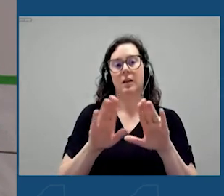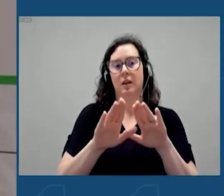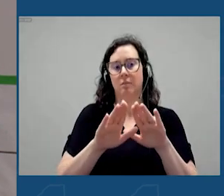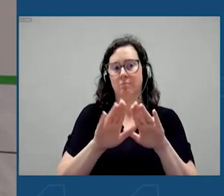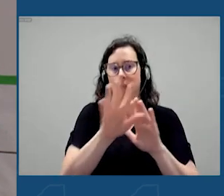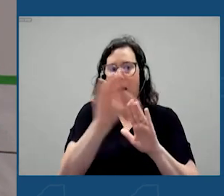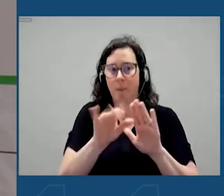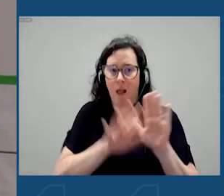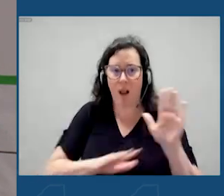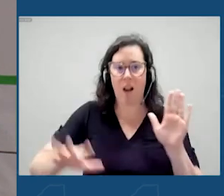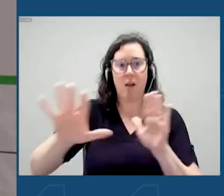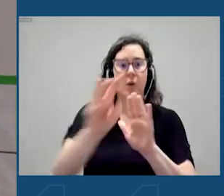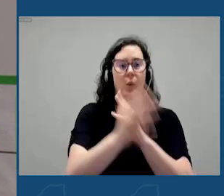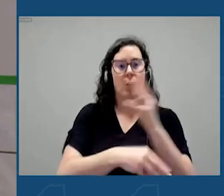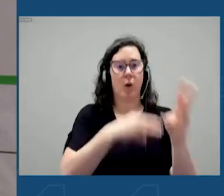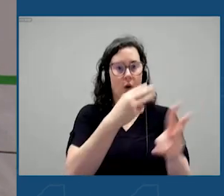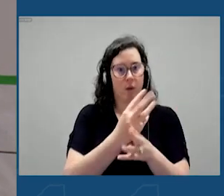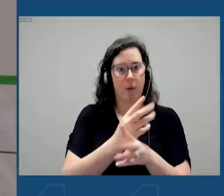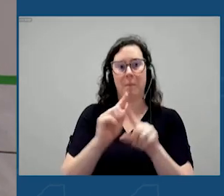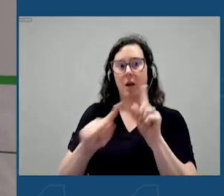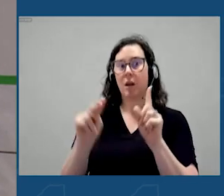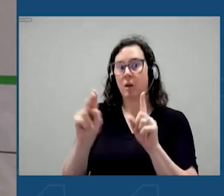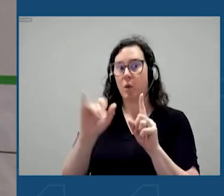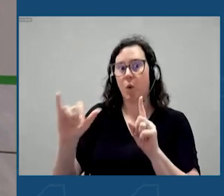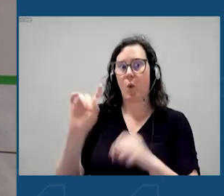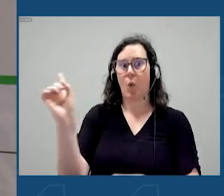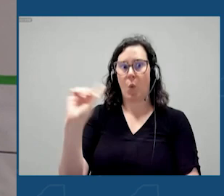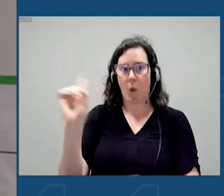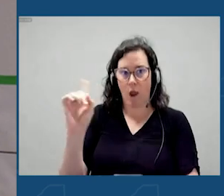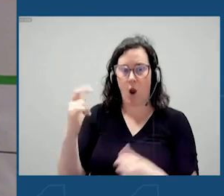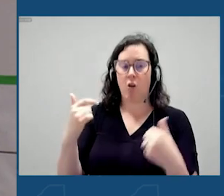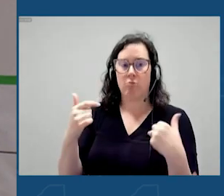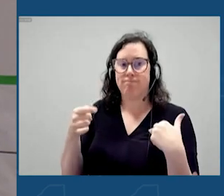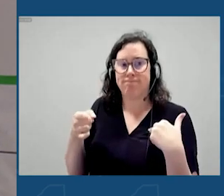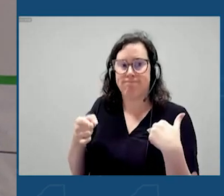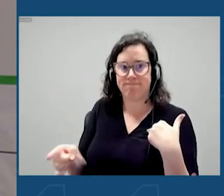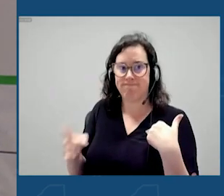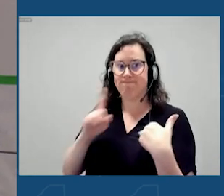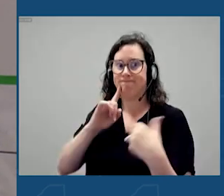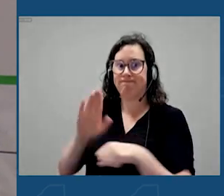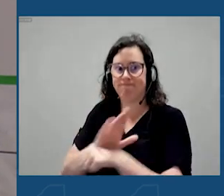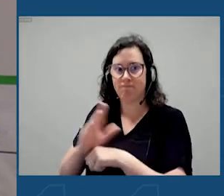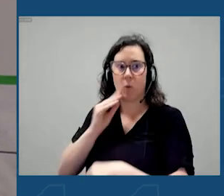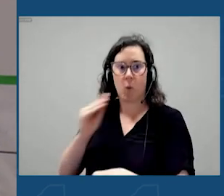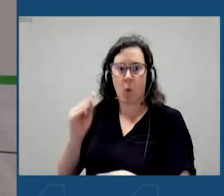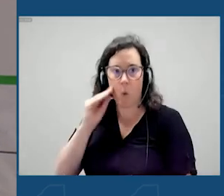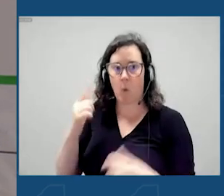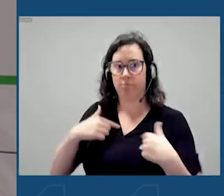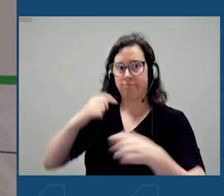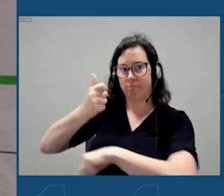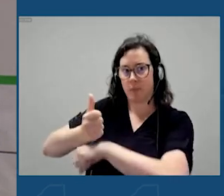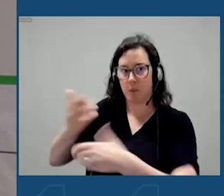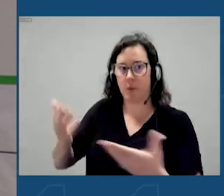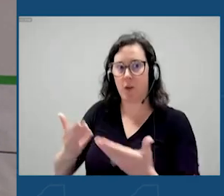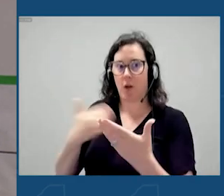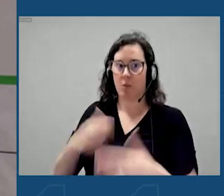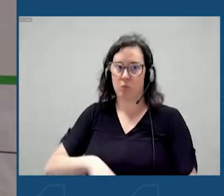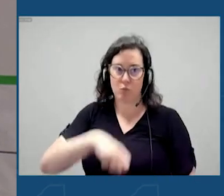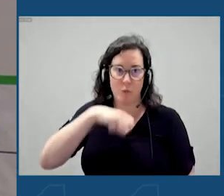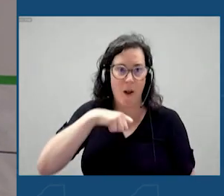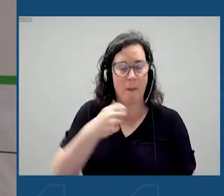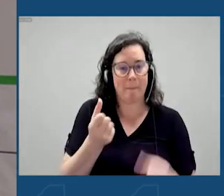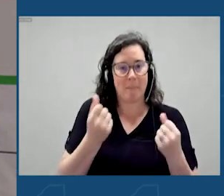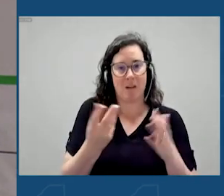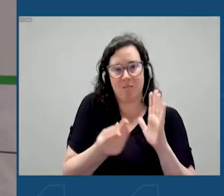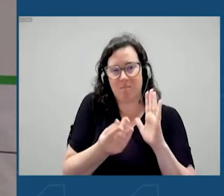grew up, right here in Brooklyn. It's where Vivvi was founded. And it's where we are very proud to have been one of the few programs allowed to stay open